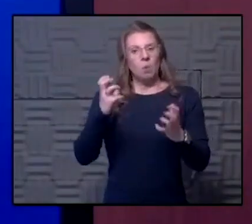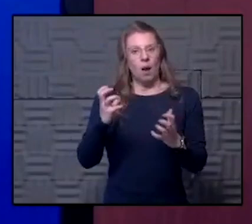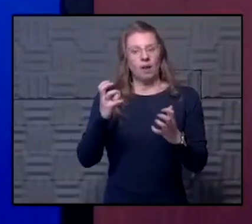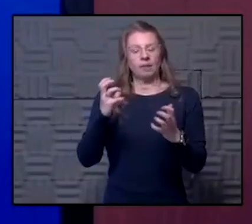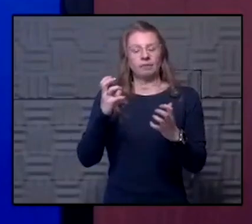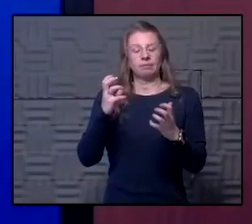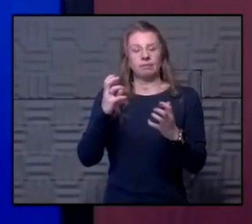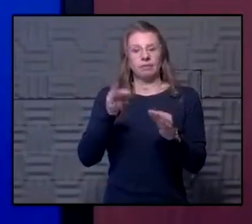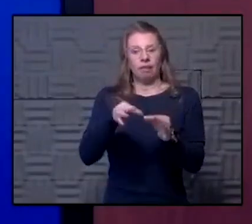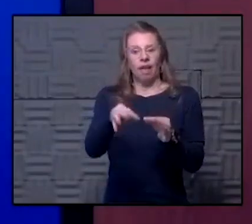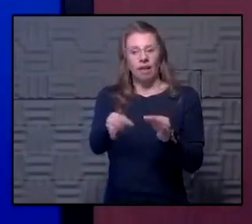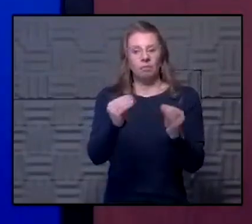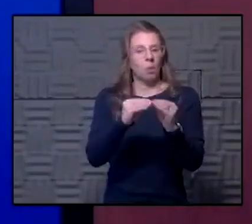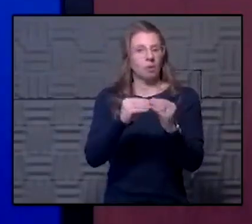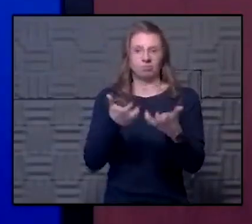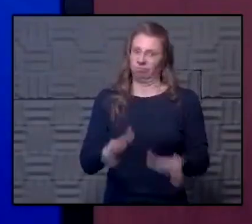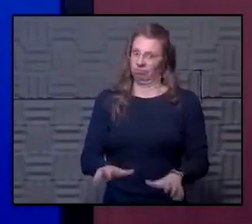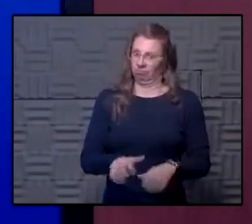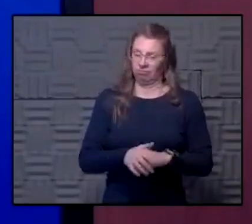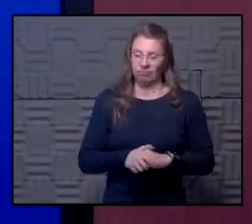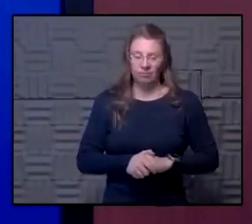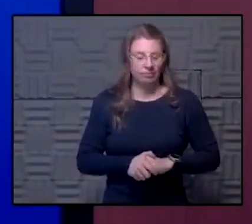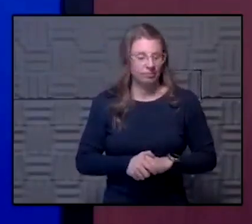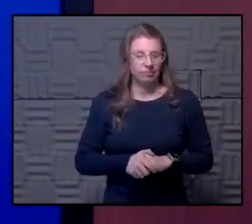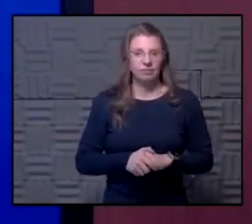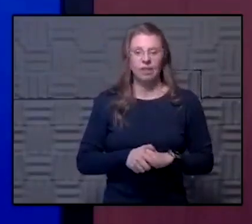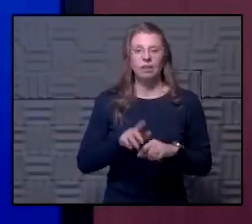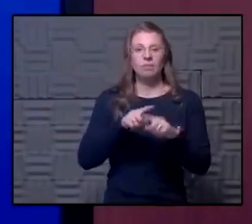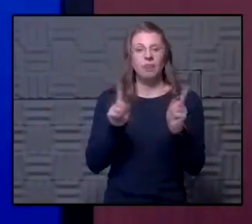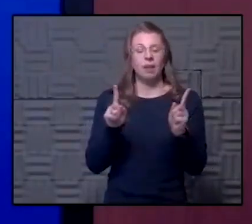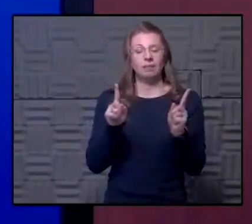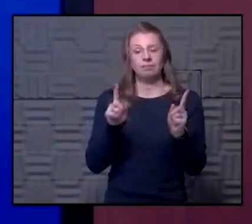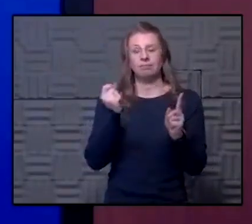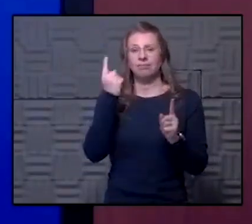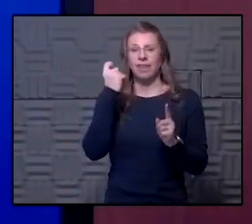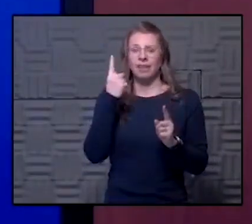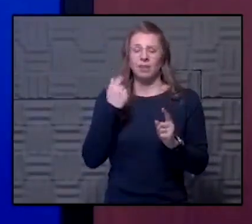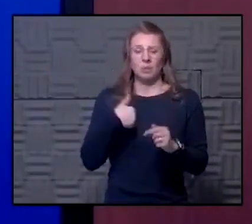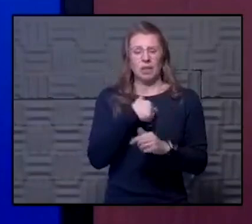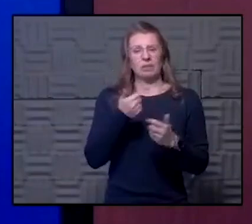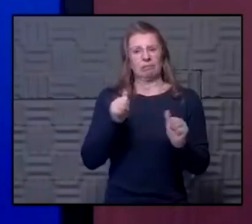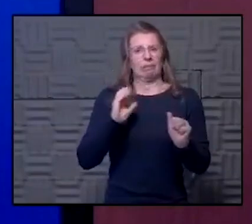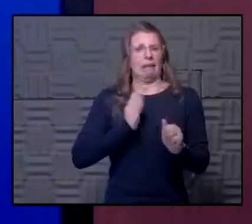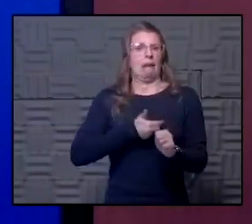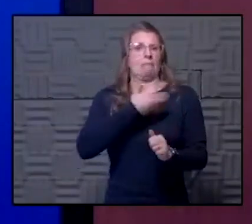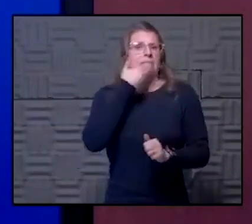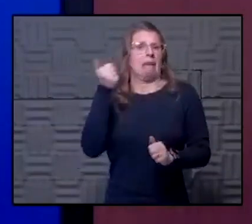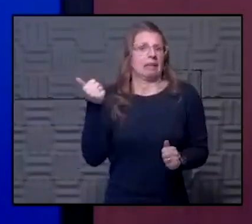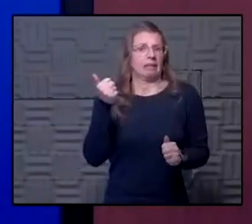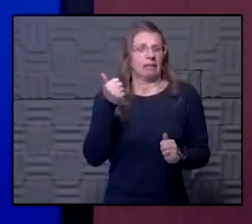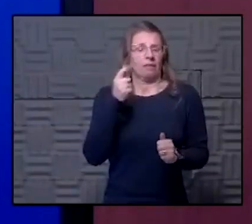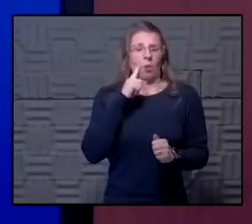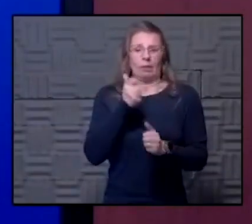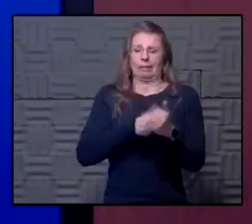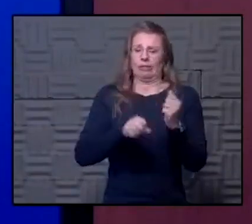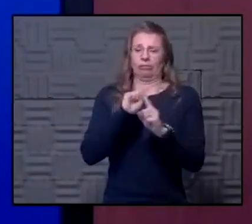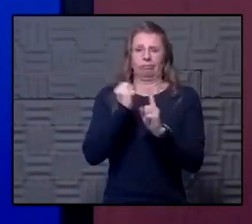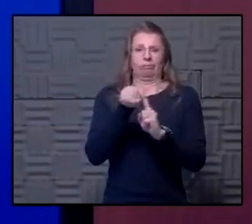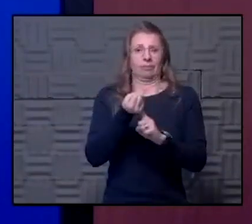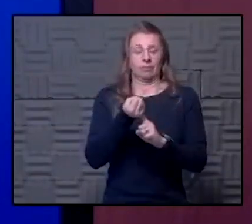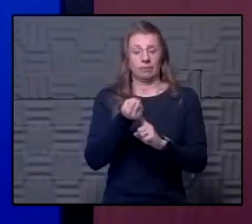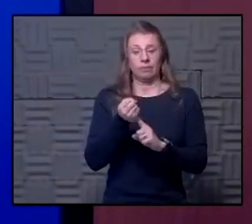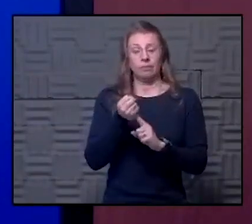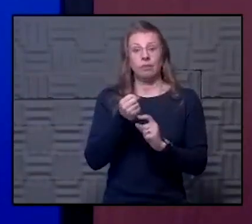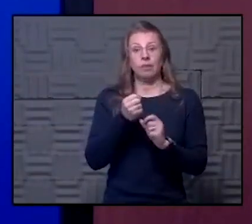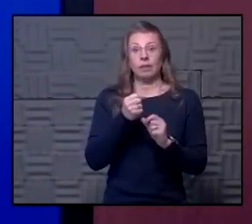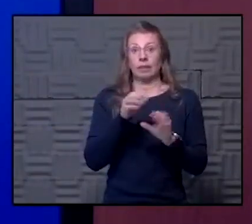week or two to be a little bit patient, but everyone really is doing the best that they can in almost every circumstance. So keep doing the things you